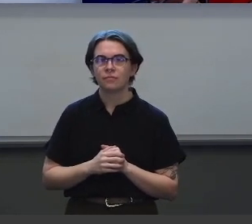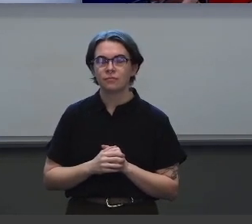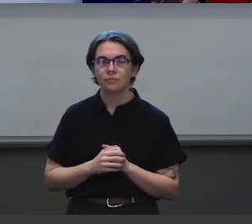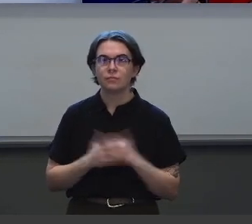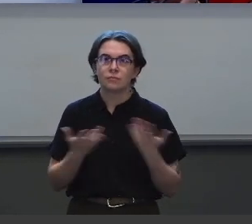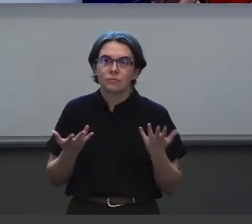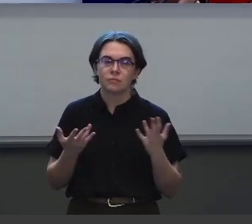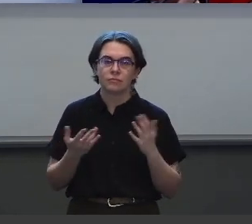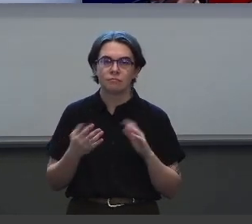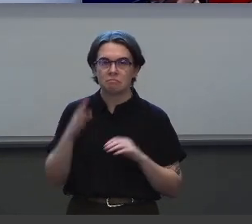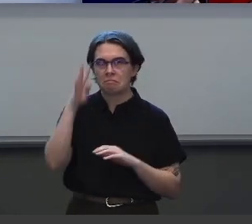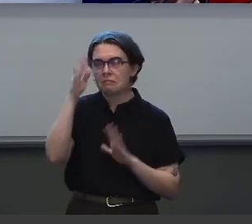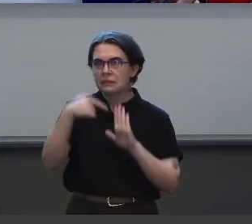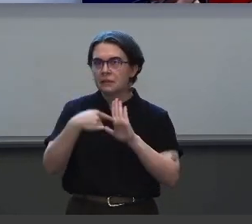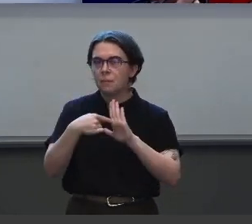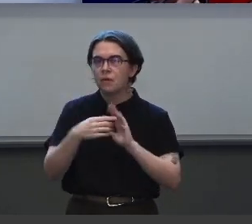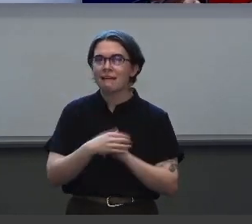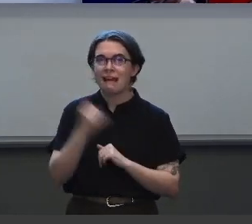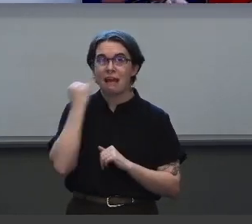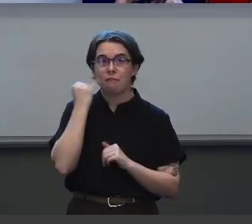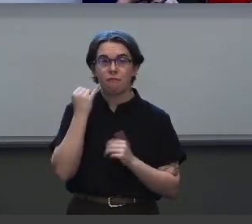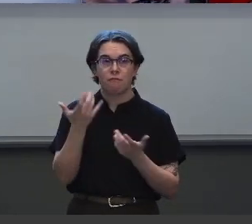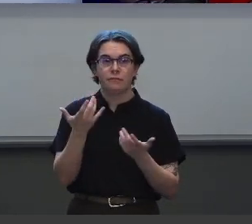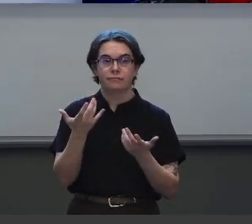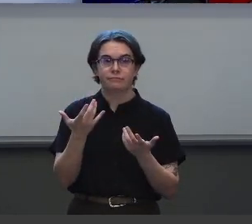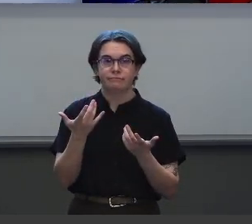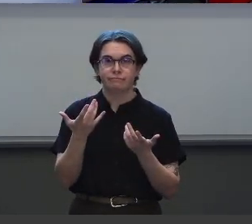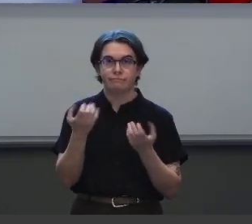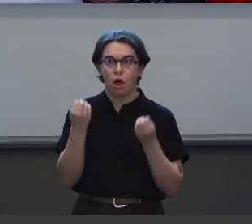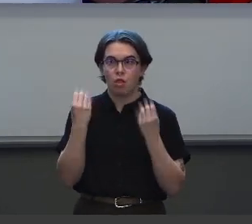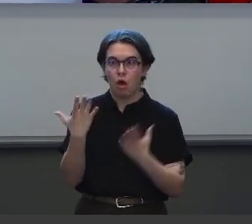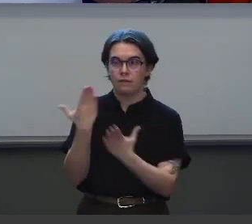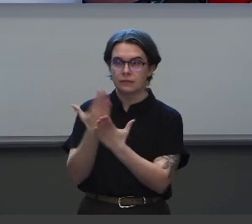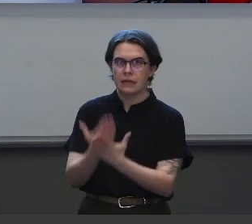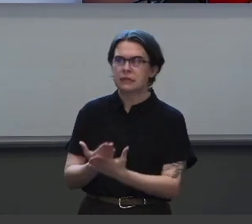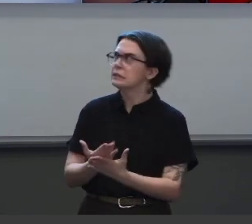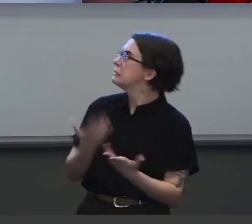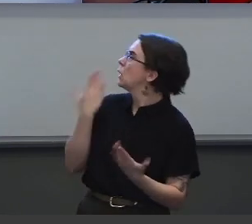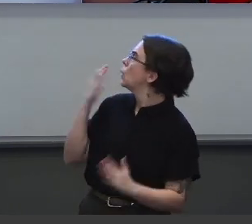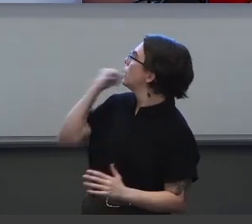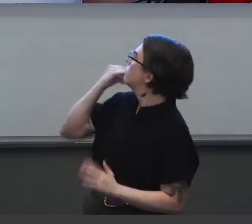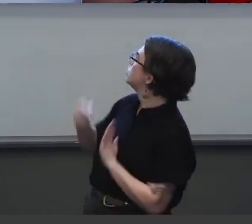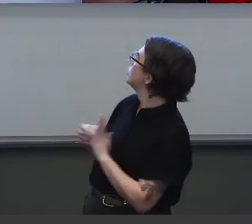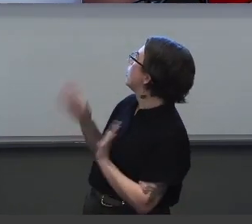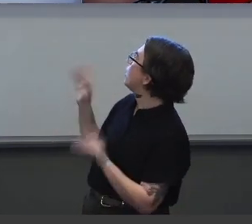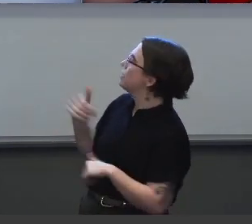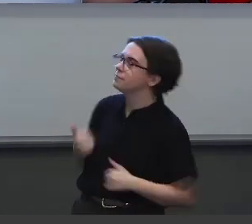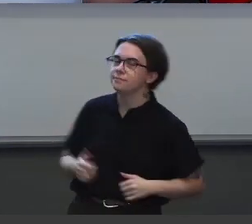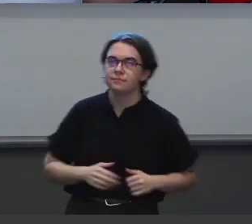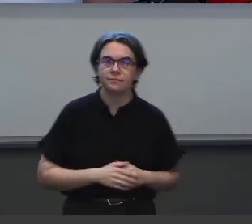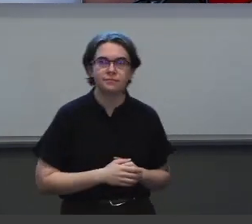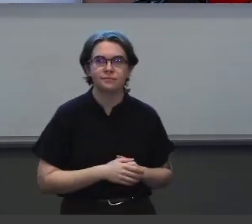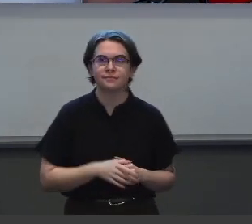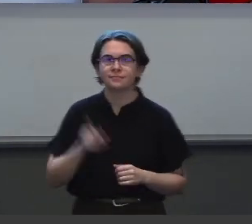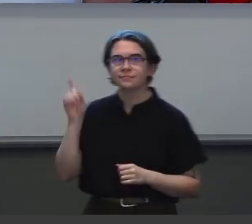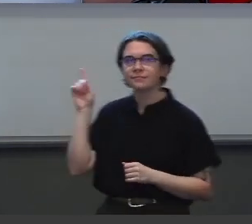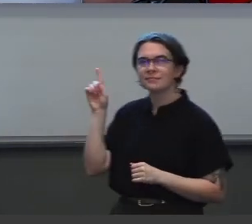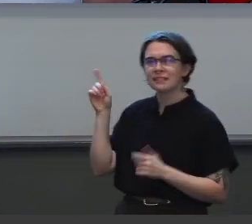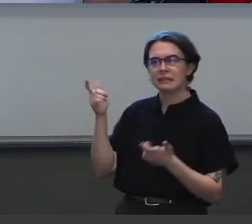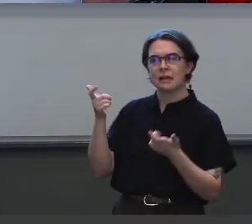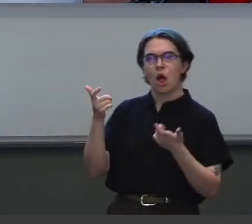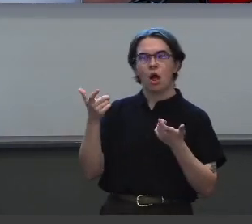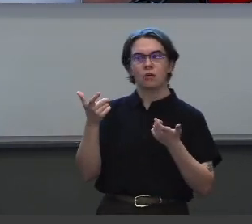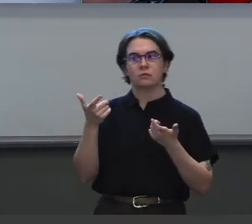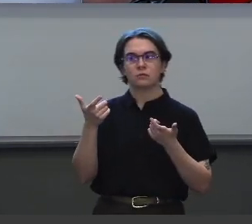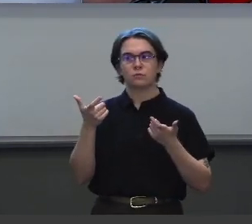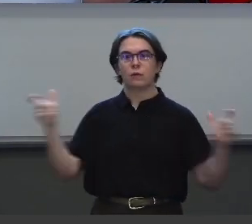if we have a very large set of data, I don't think it's showing on my screen, I'll use this one. So if we have a very large data set like